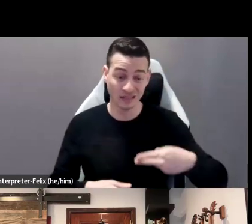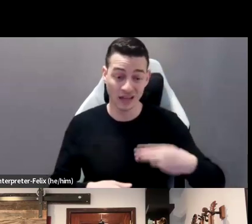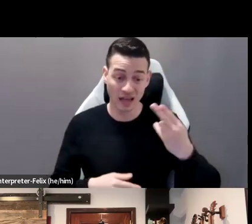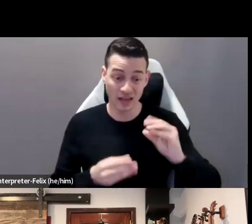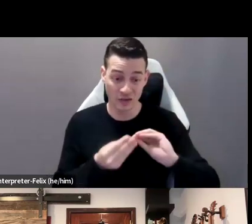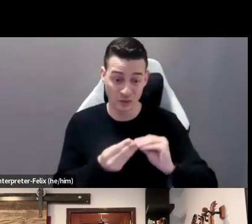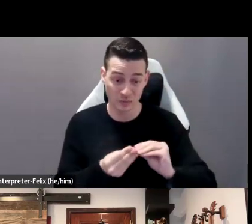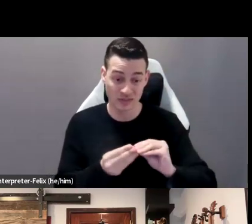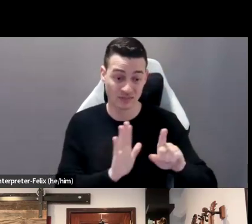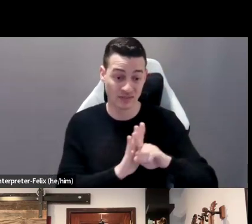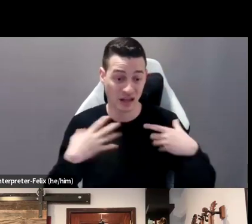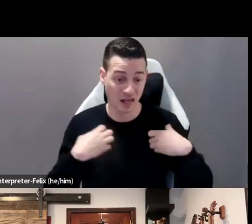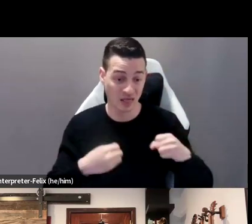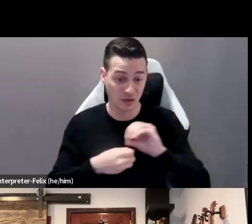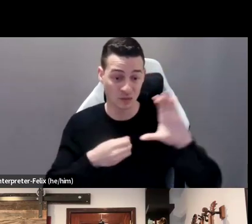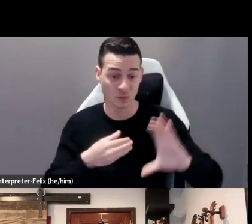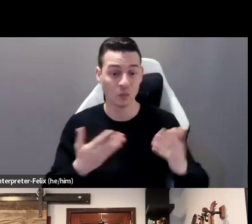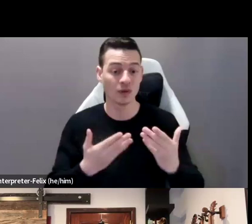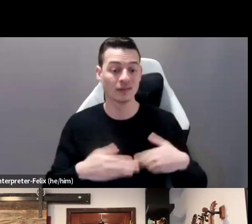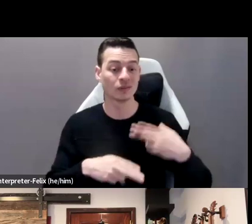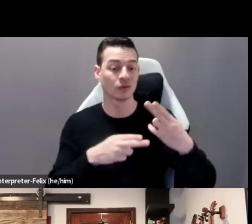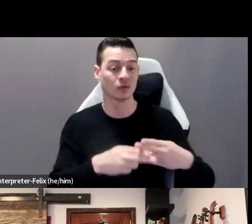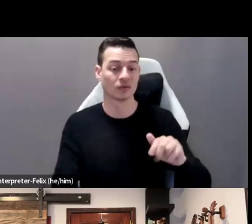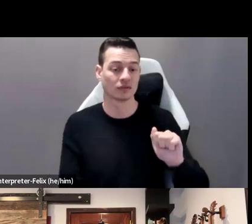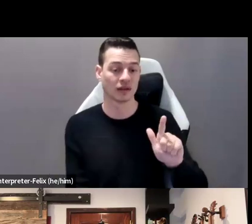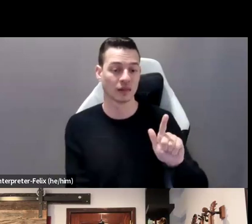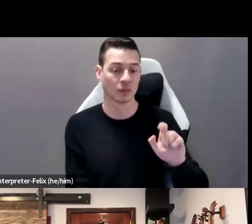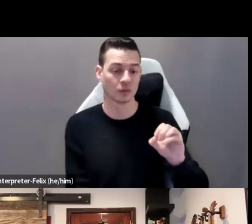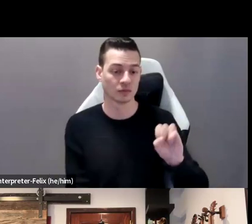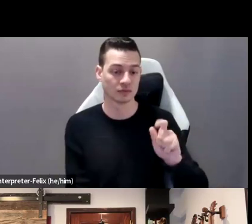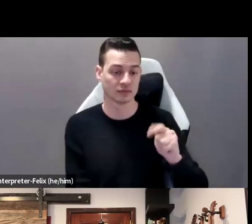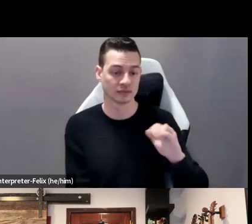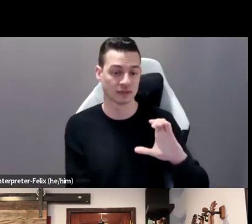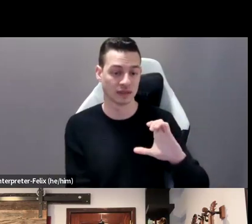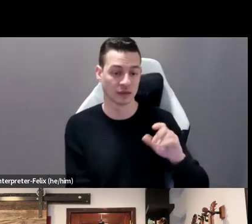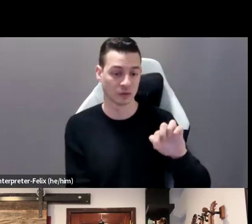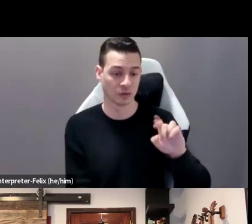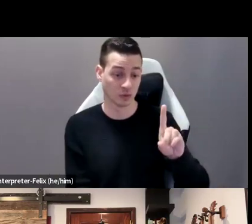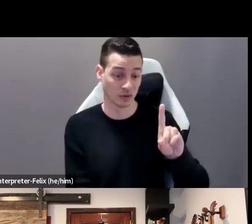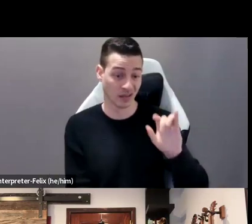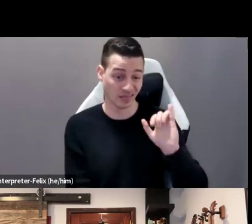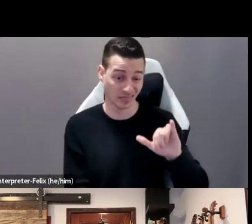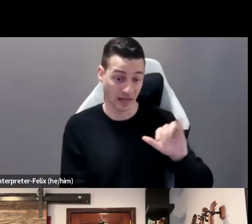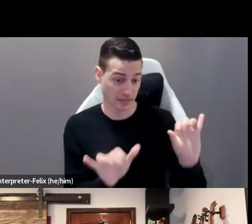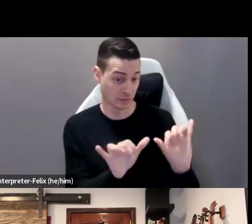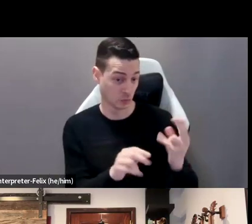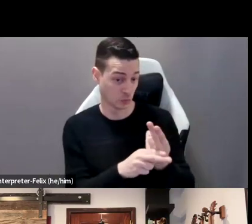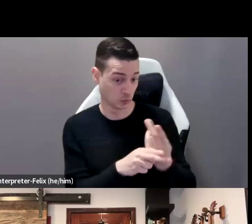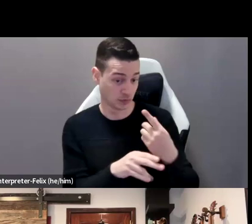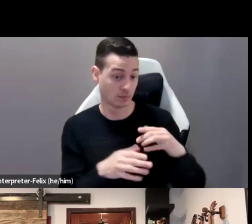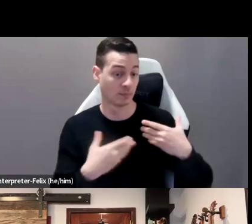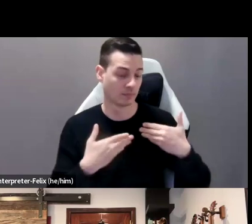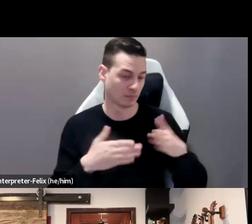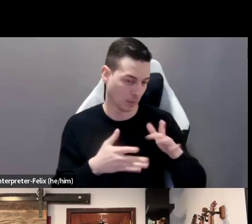the allostatic load. And the allostatic load is a measurement that we use in public health to assess future health outcomes